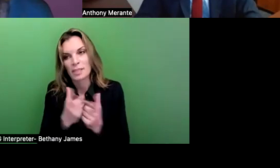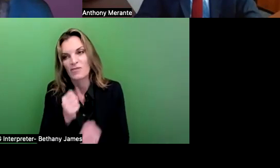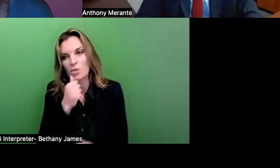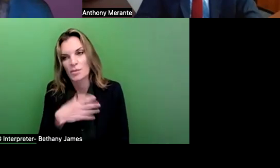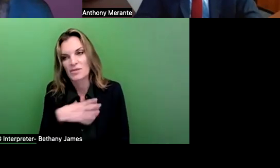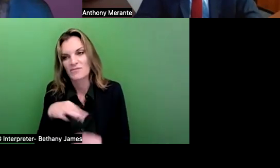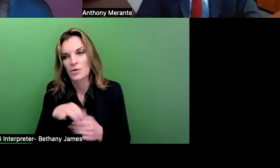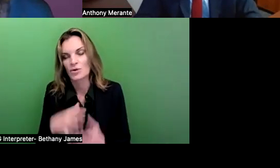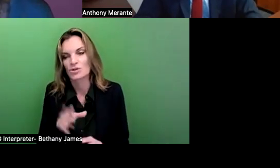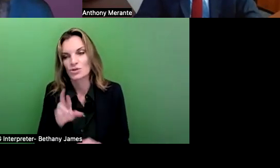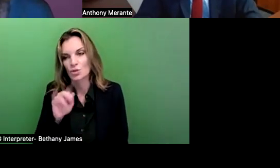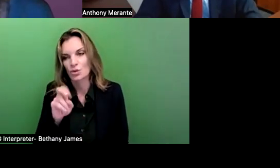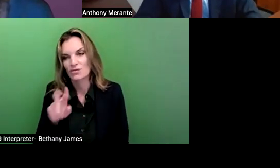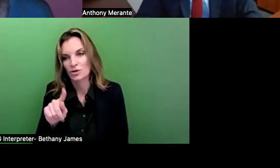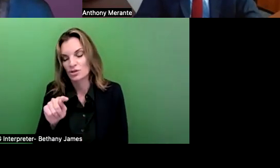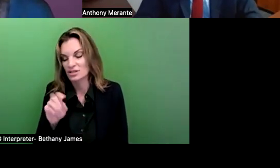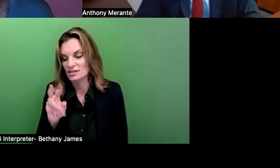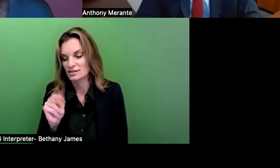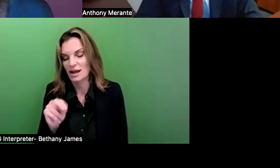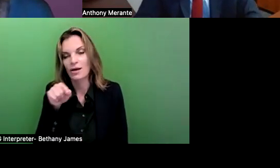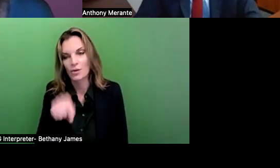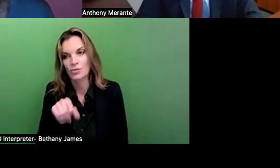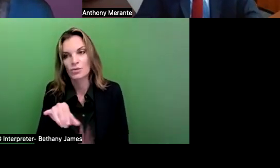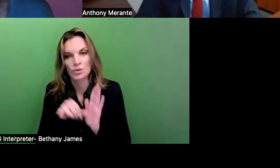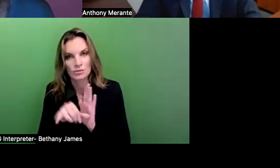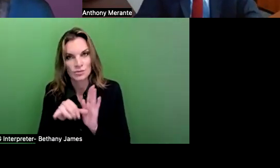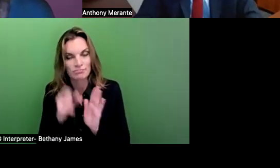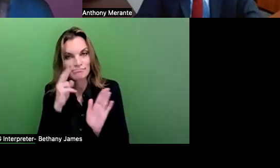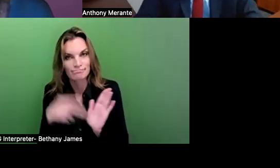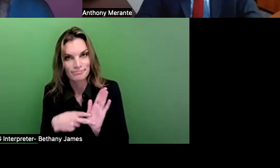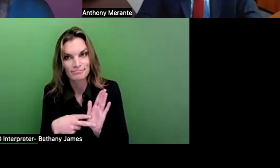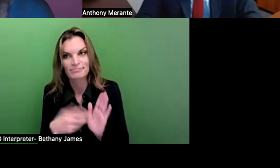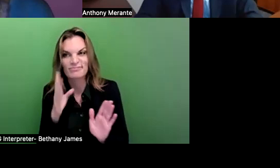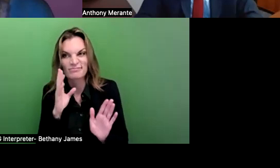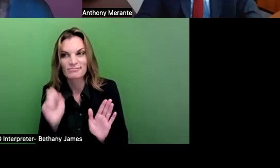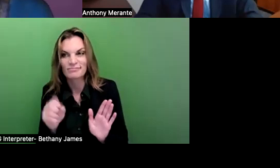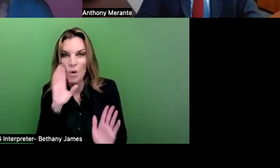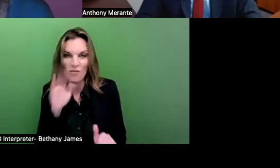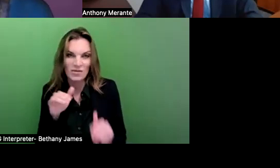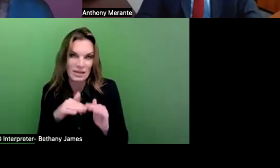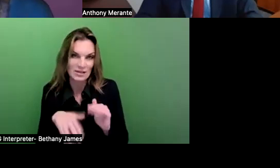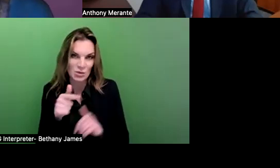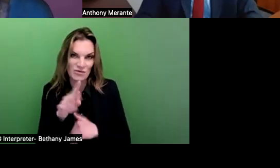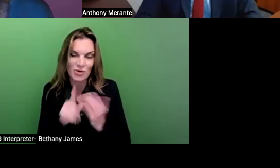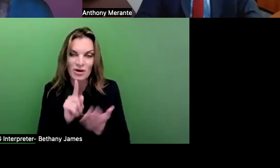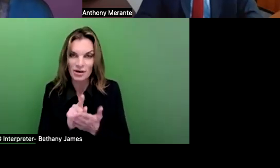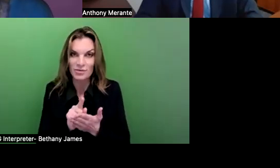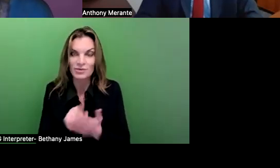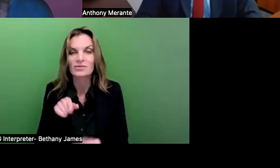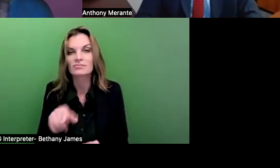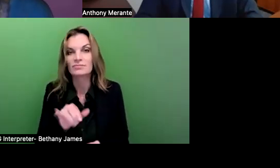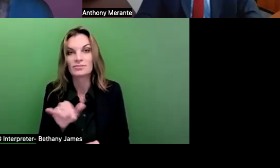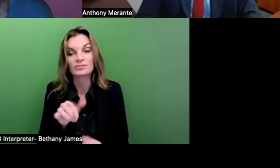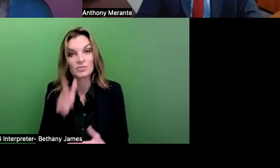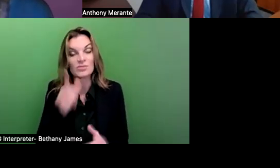Rivertowns website shortly on their YouTube channel, hopefully within 24 hours, and it will be available through Election